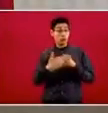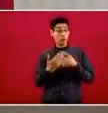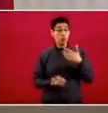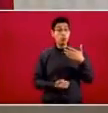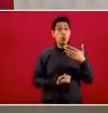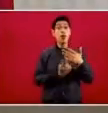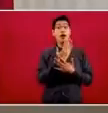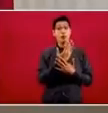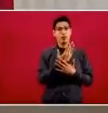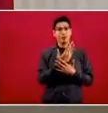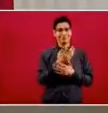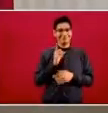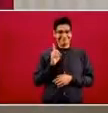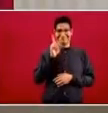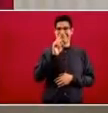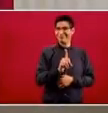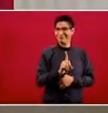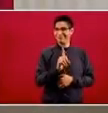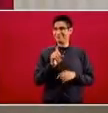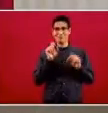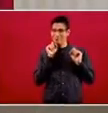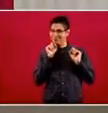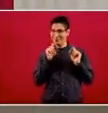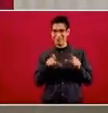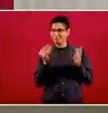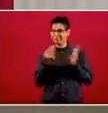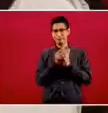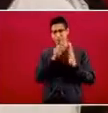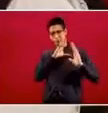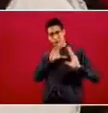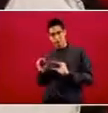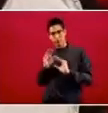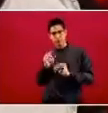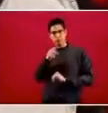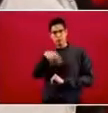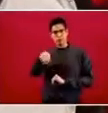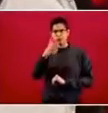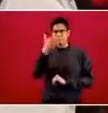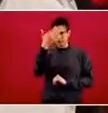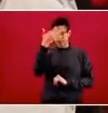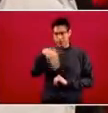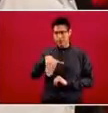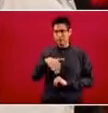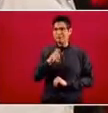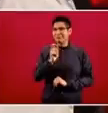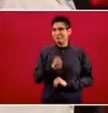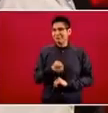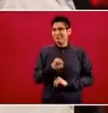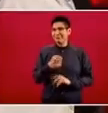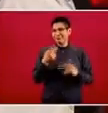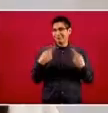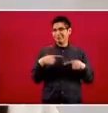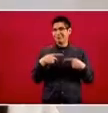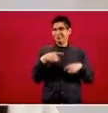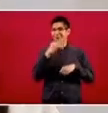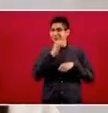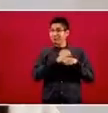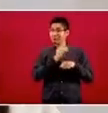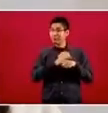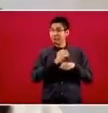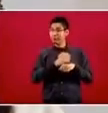be relevated in their functions next Sunday. So it's a weekly basis. You know that these high